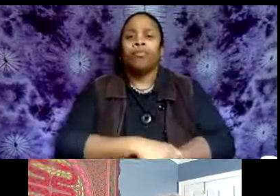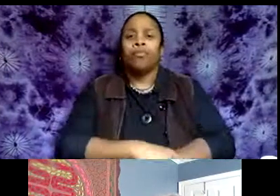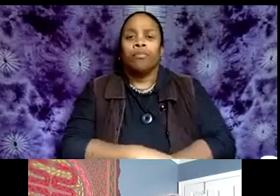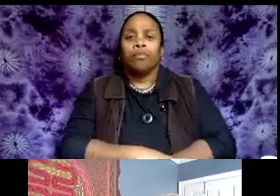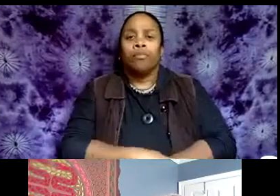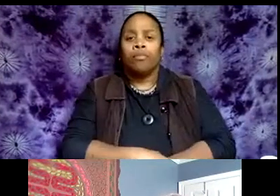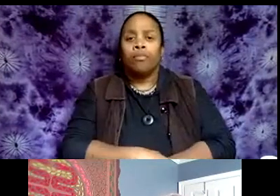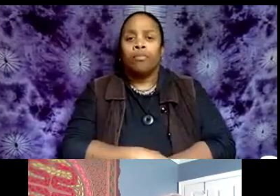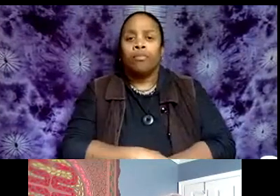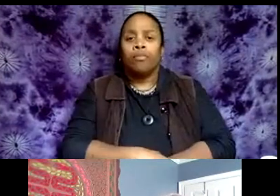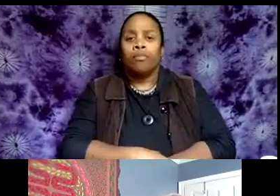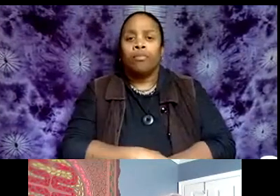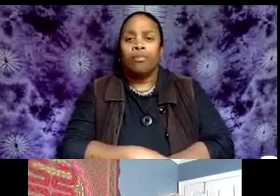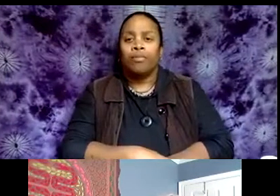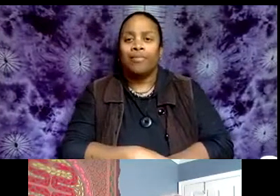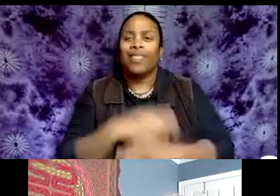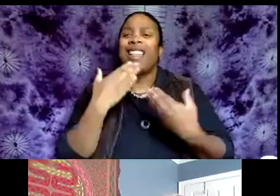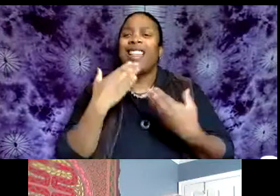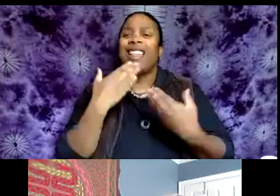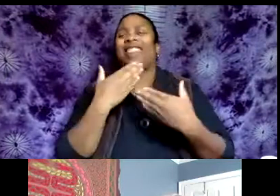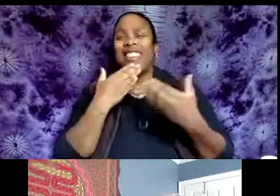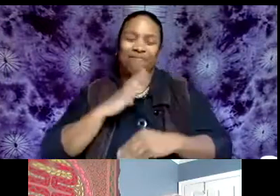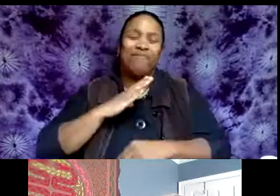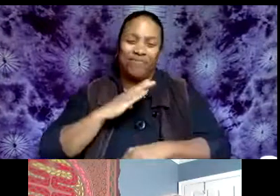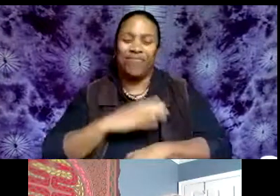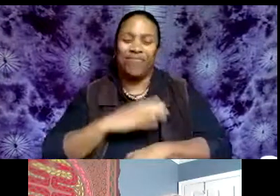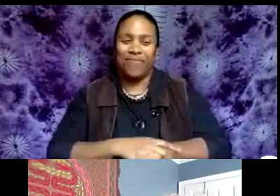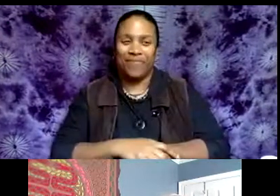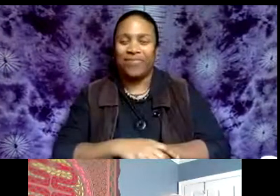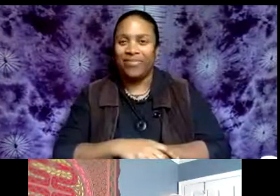All right. Thank you. That's fine.